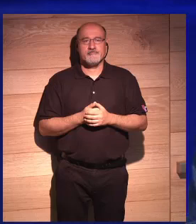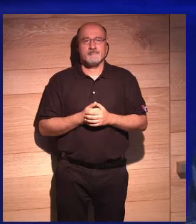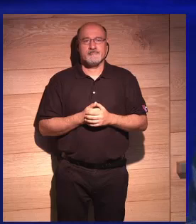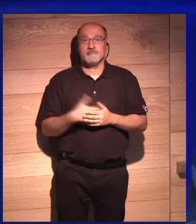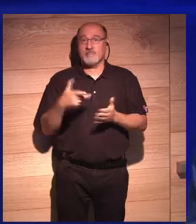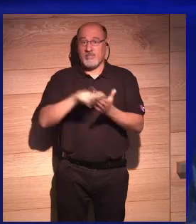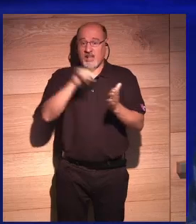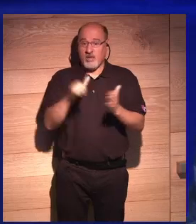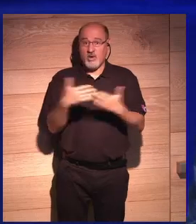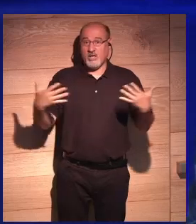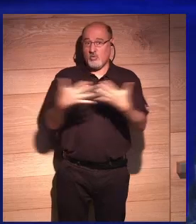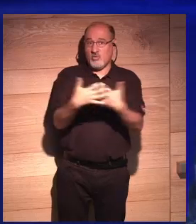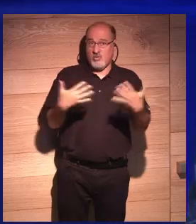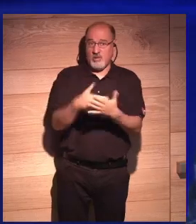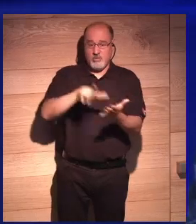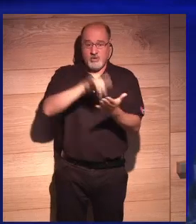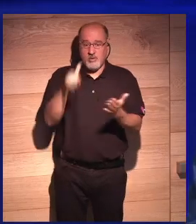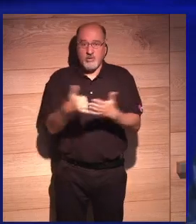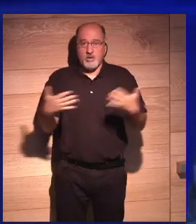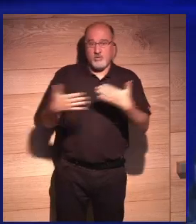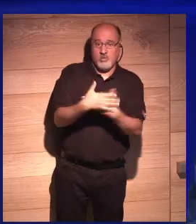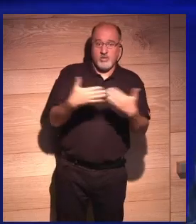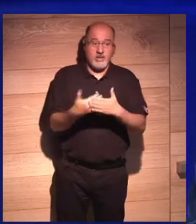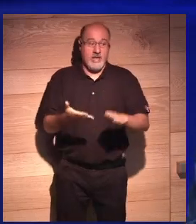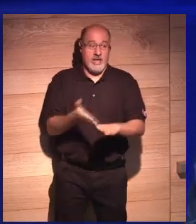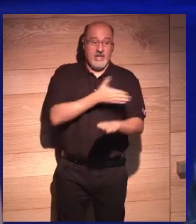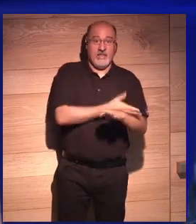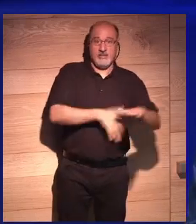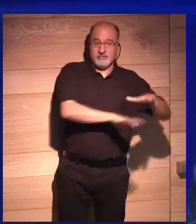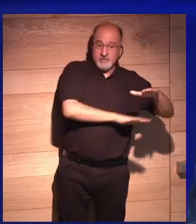So it's true that we have many cross languages. So